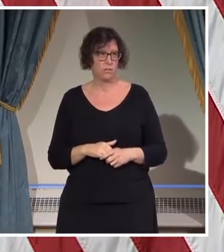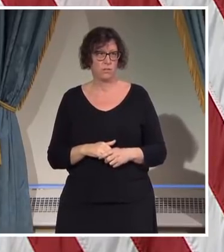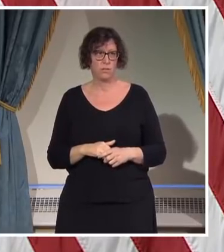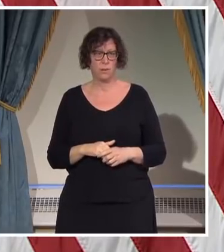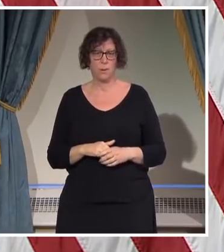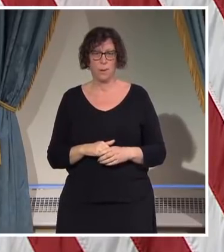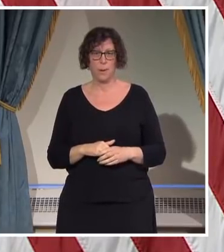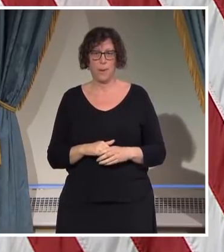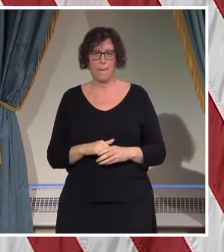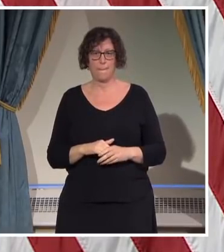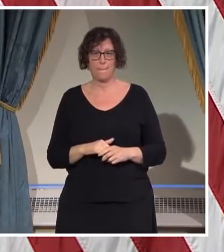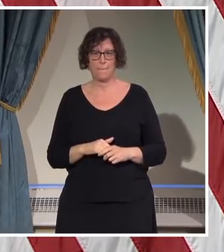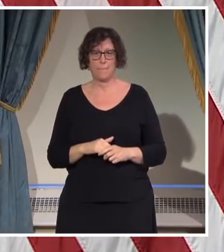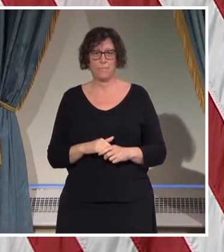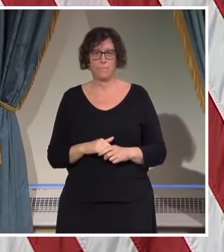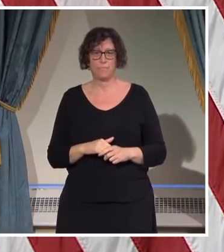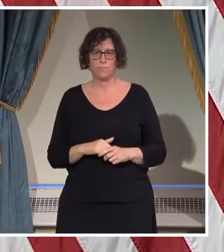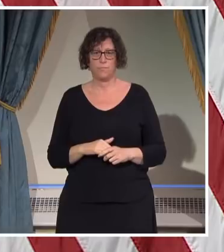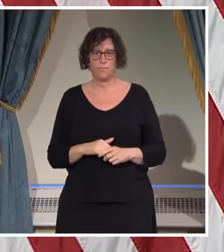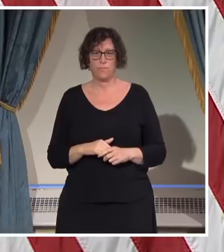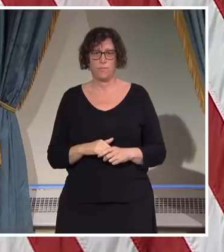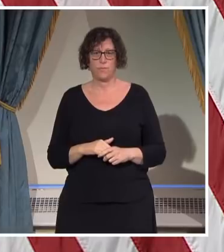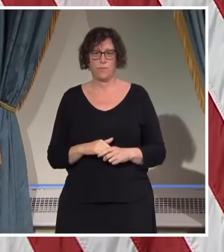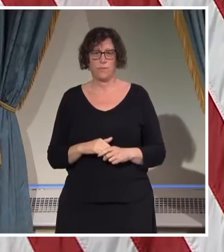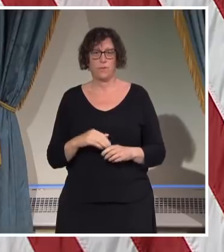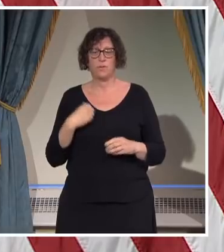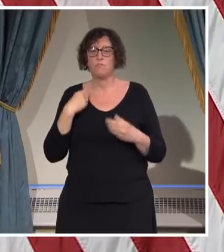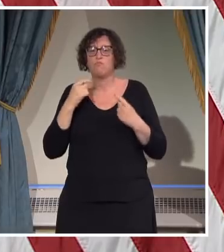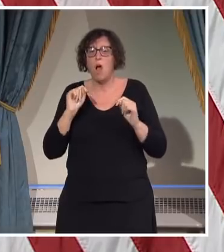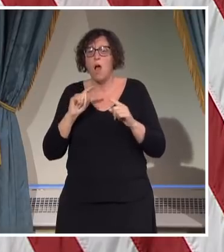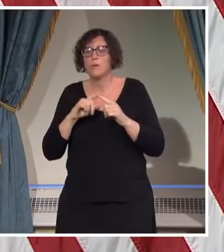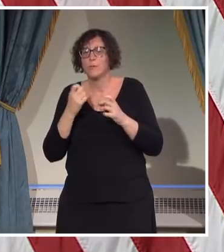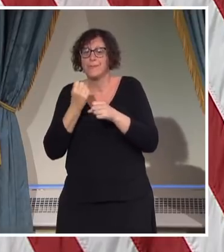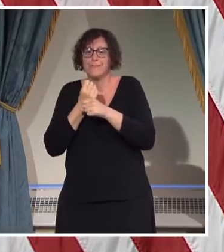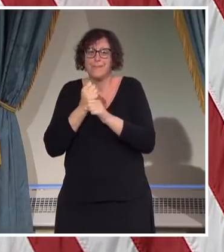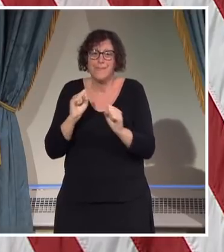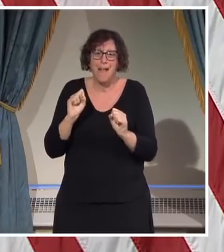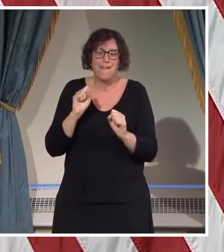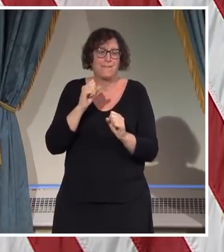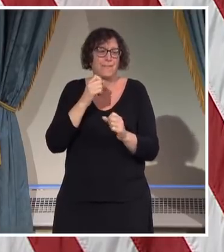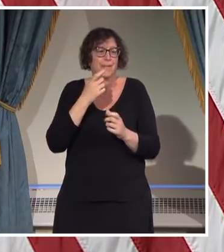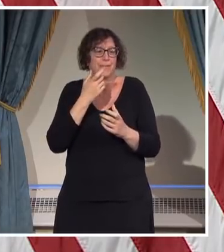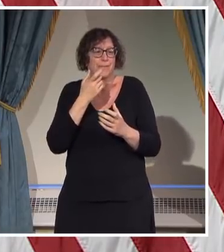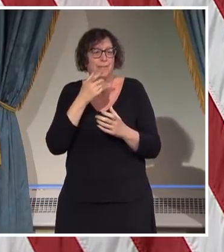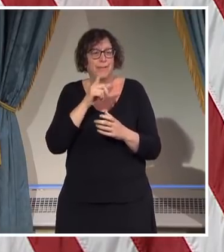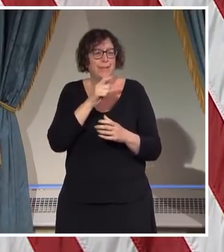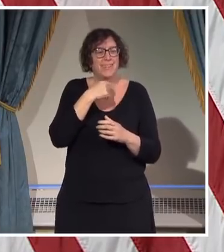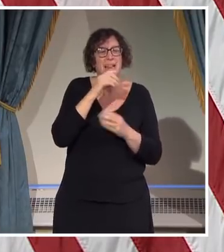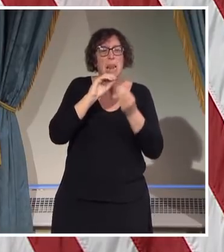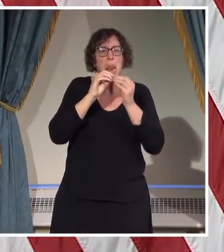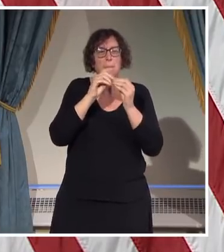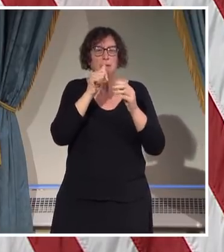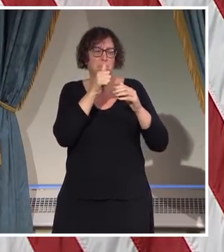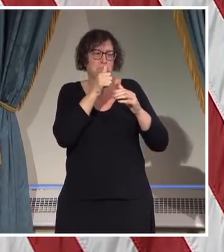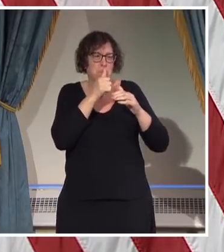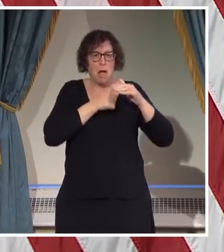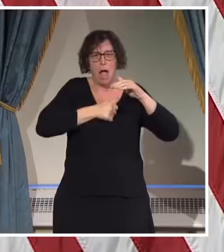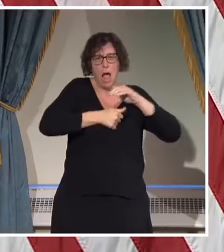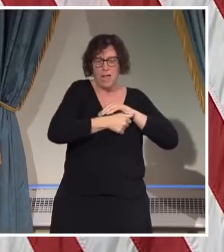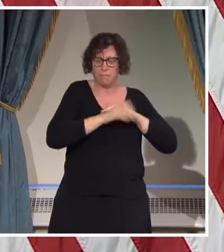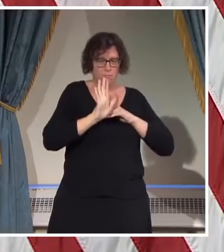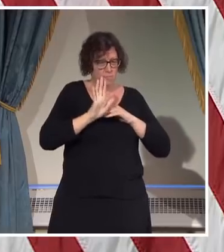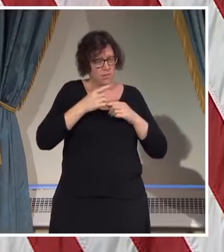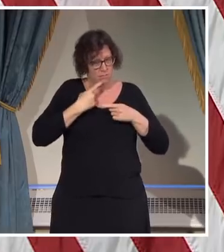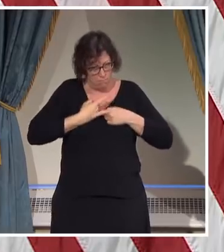don't think any of us has tried to sugarcoat this. It's going to be really tough. I know the morgues push a really